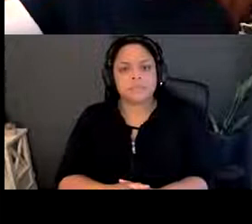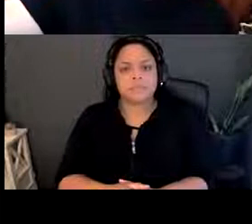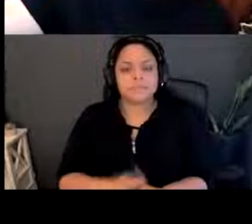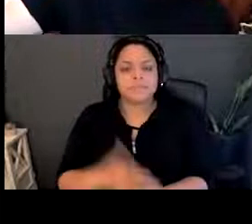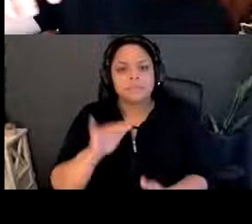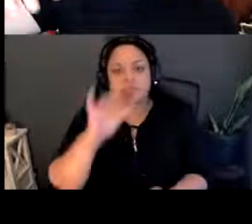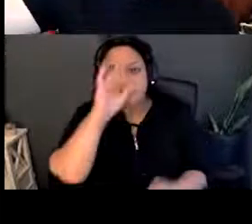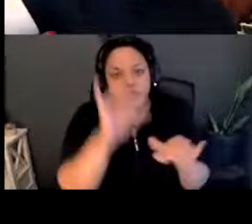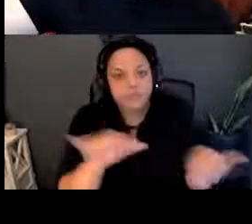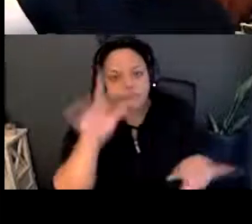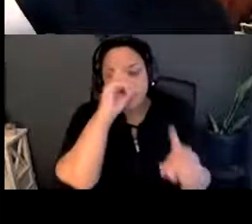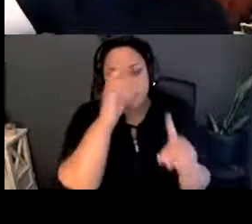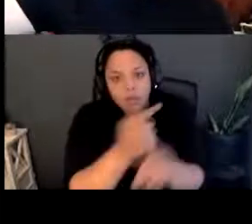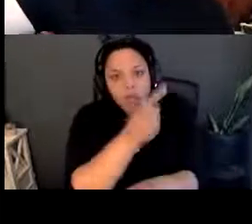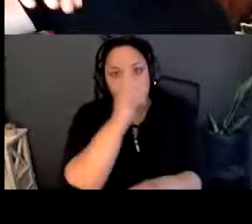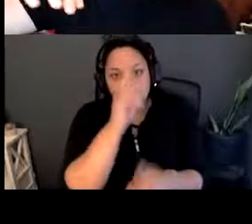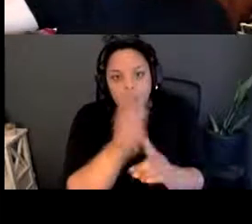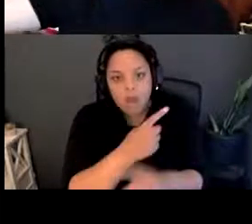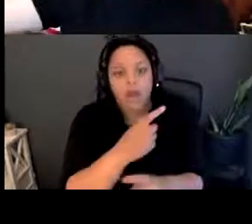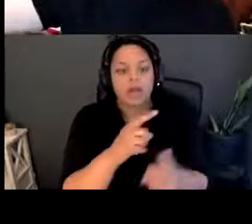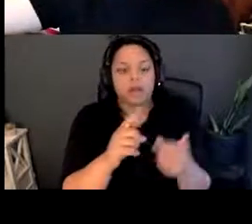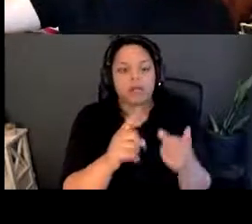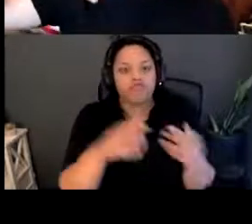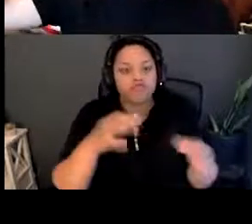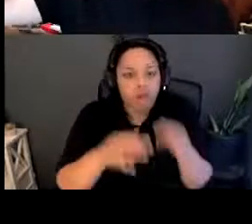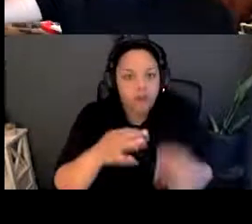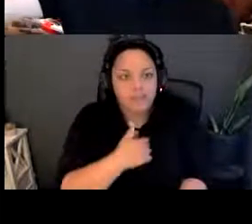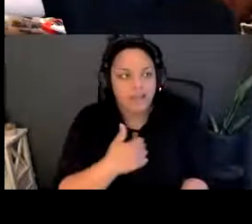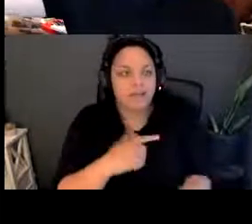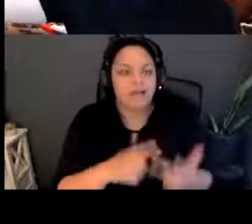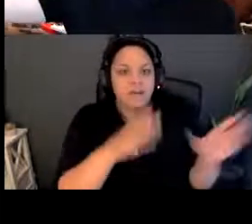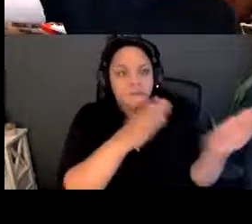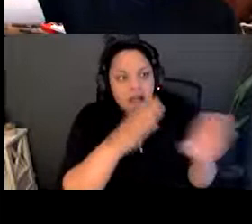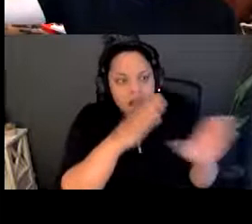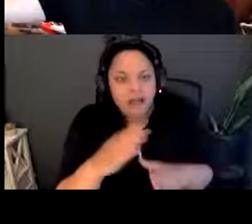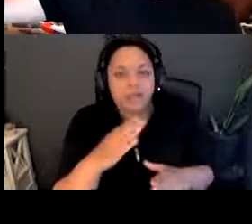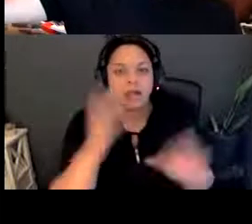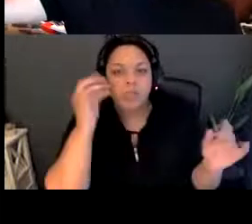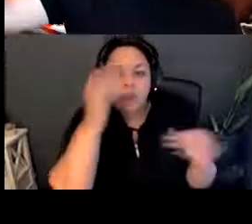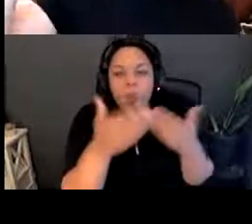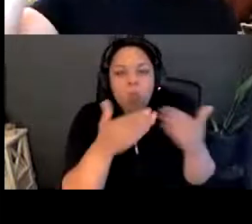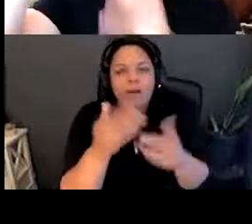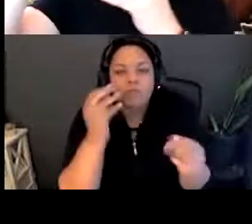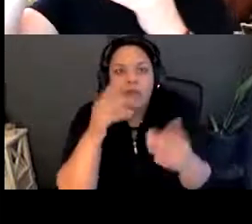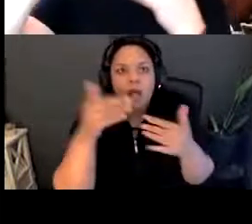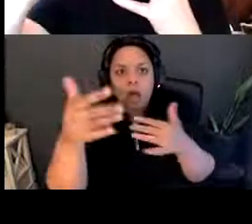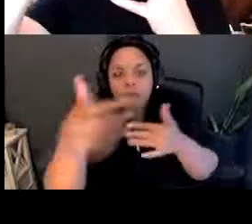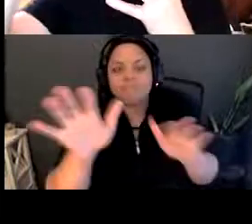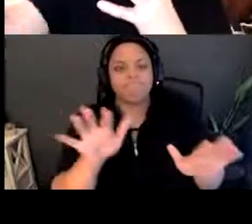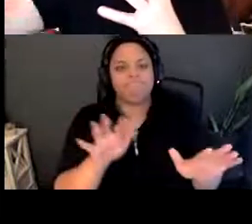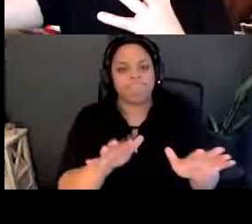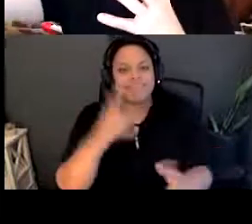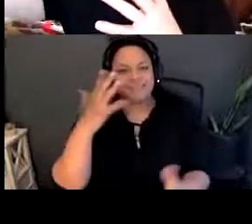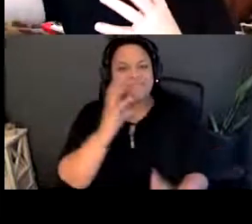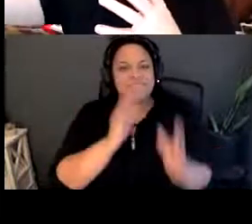wandering thought. It's the judgmental thought. It's the planning thought. It's whatever thoughts, because they have an experience